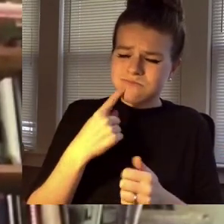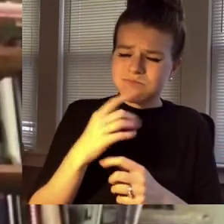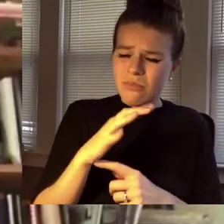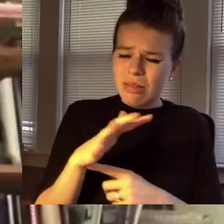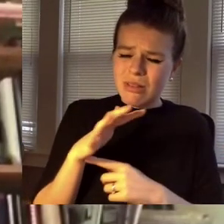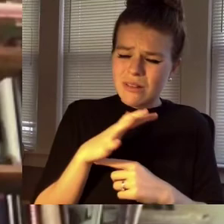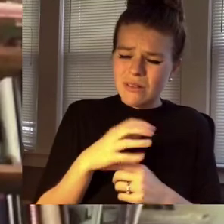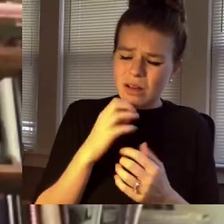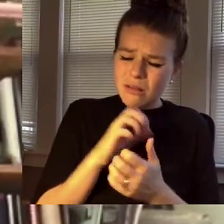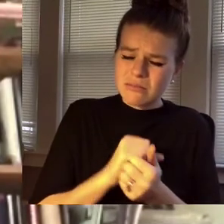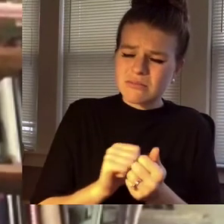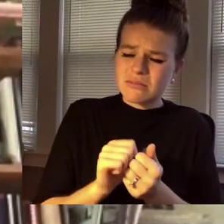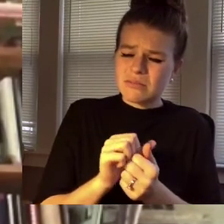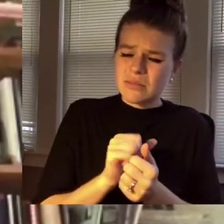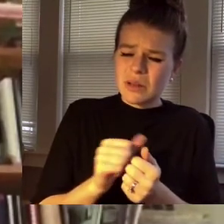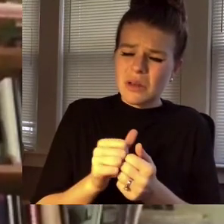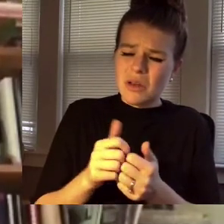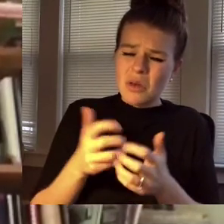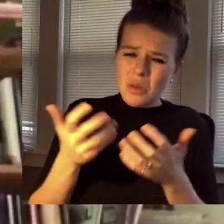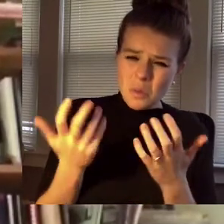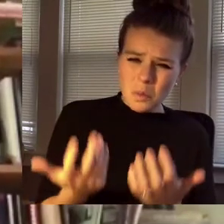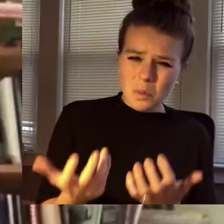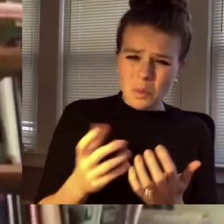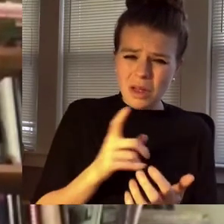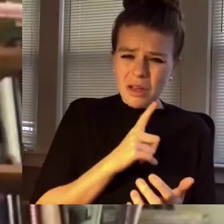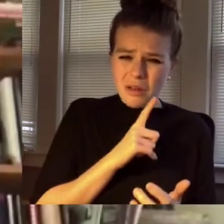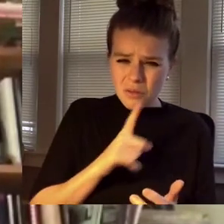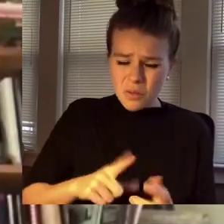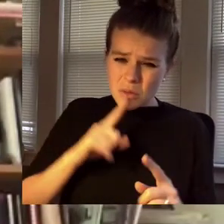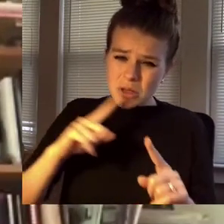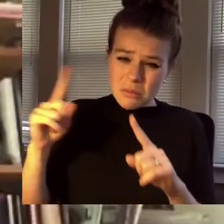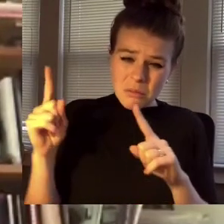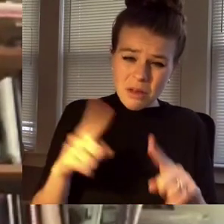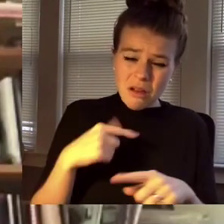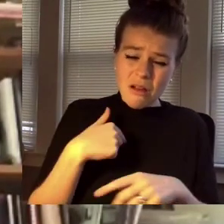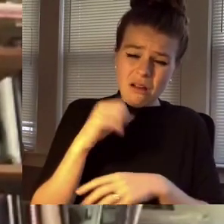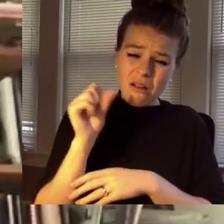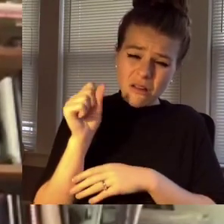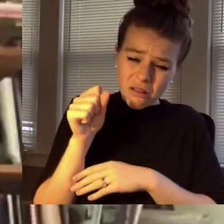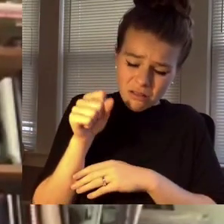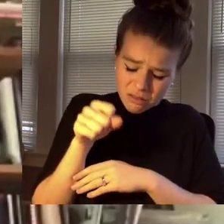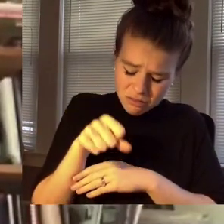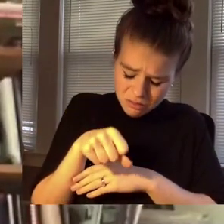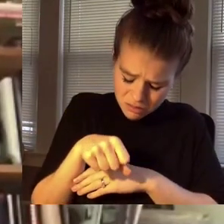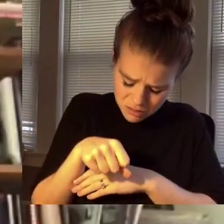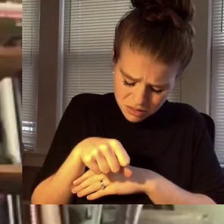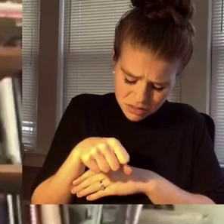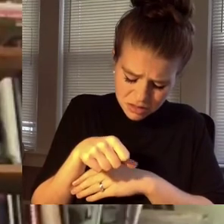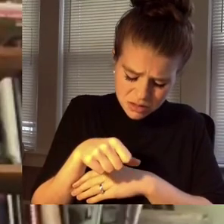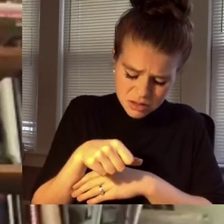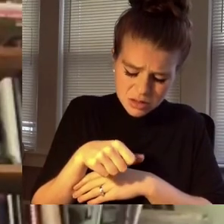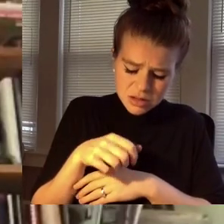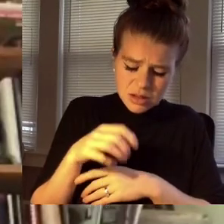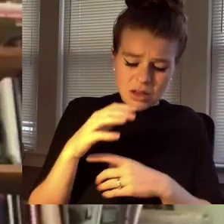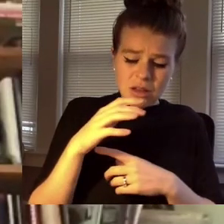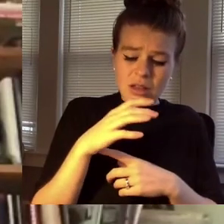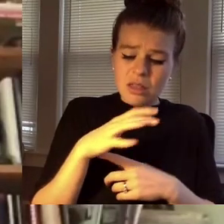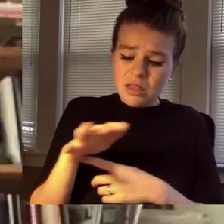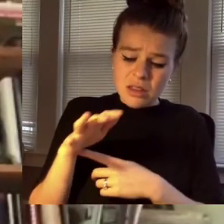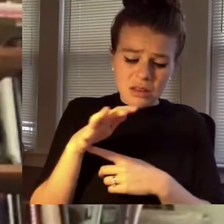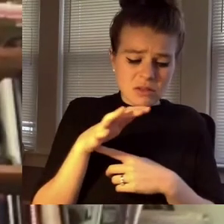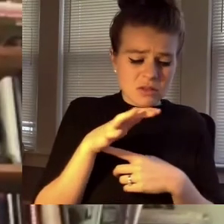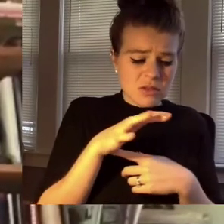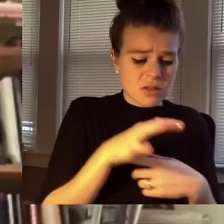weight of the Lord's commanding drooped my broken head. And the leaves of the